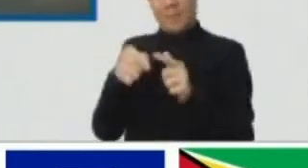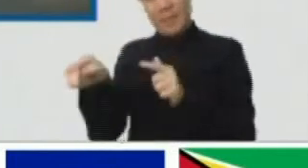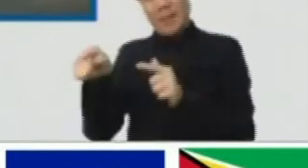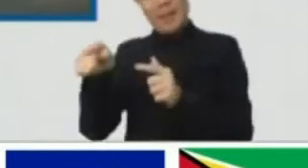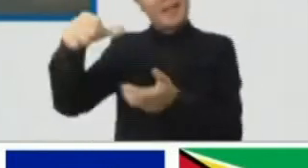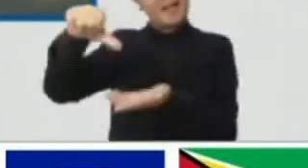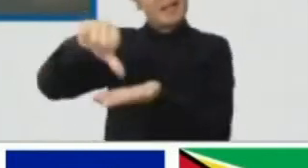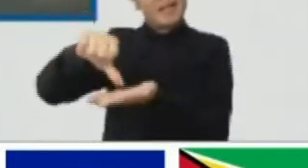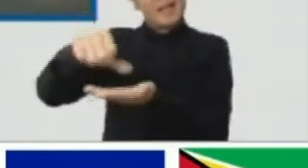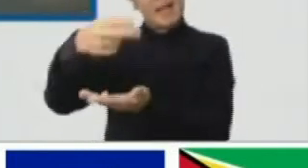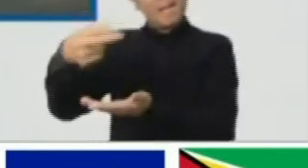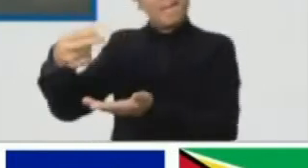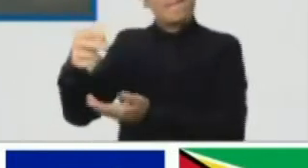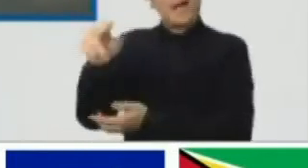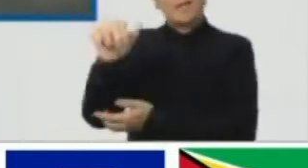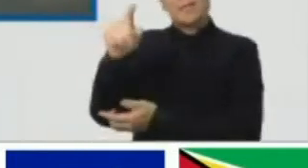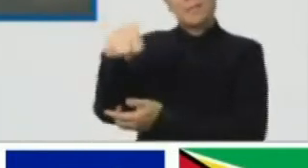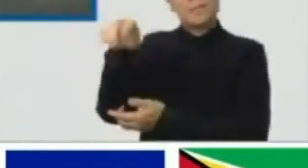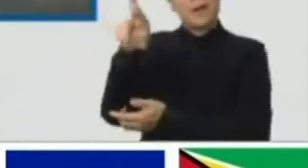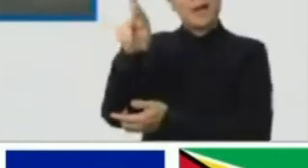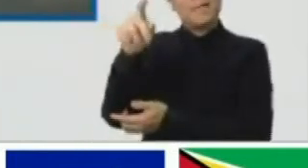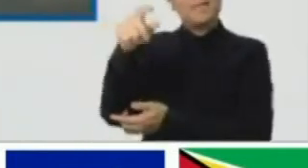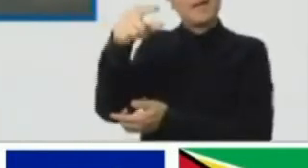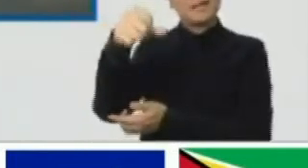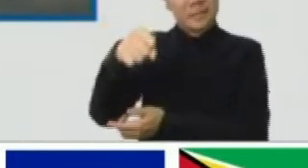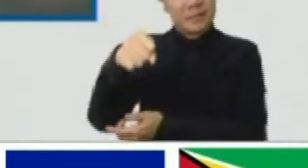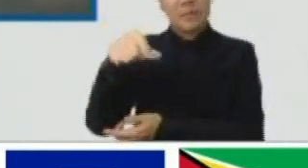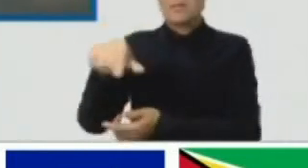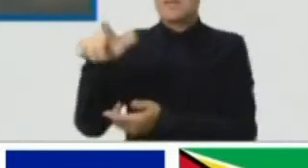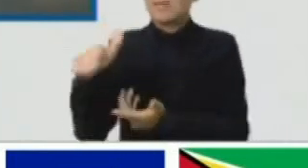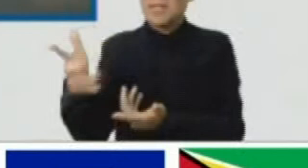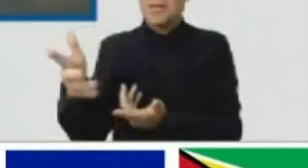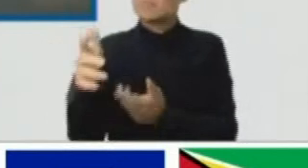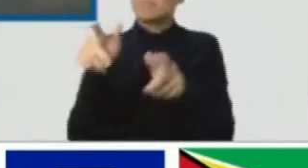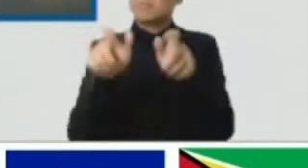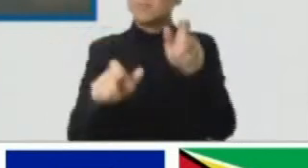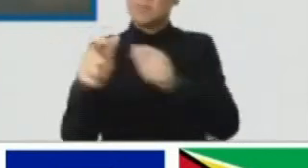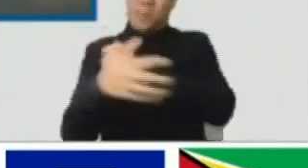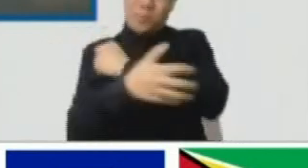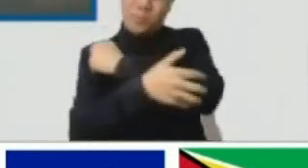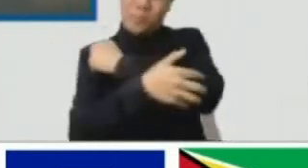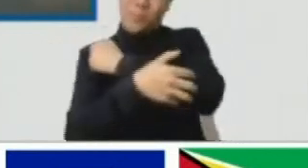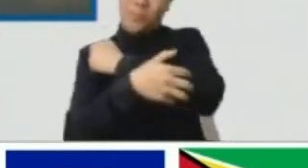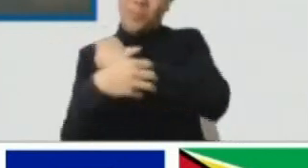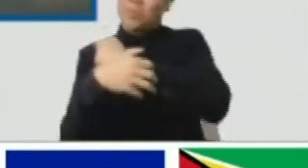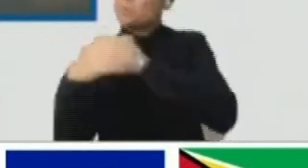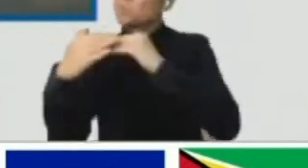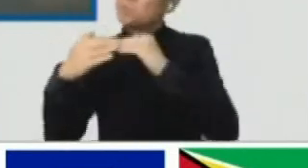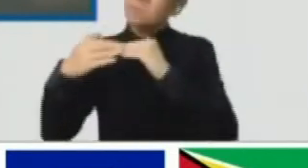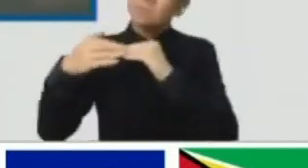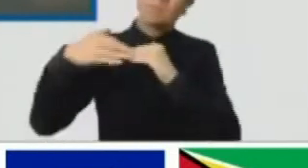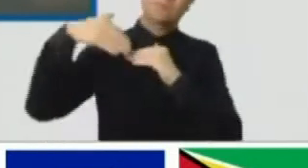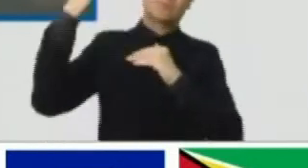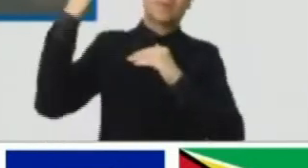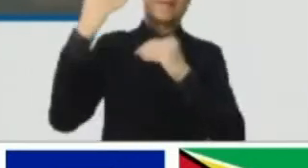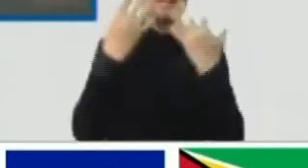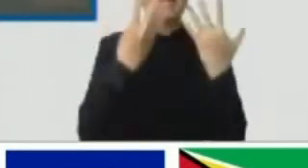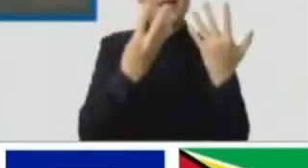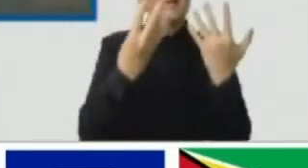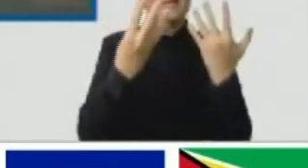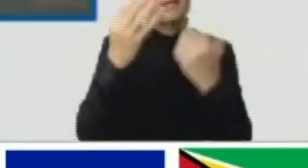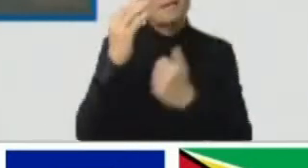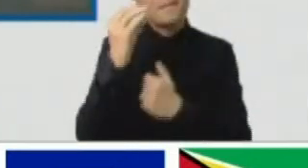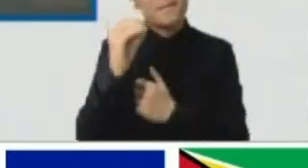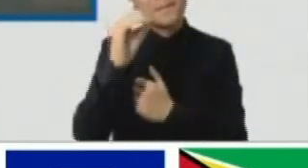53.6% of the population lives in poverty, the highest rate nationwide. More than 90% of the population of